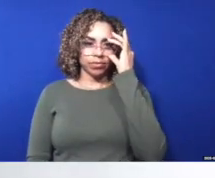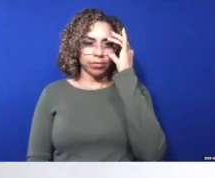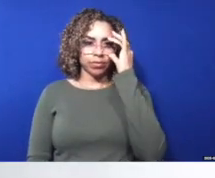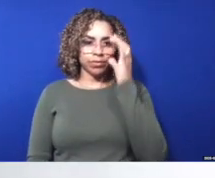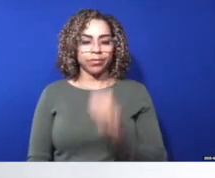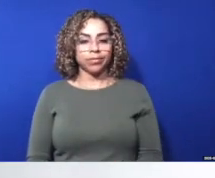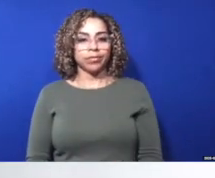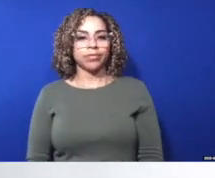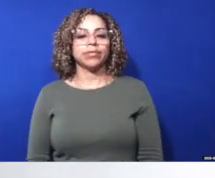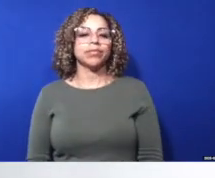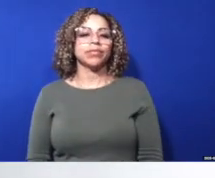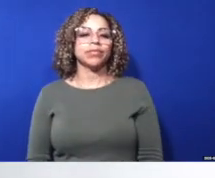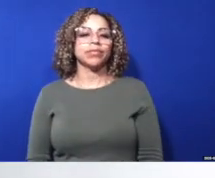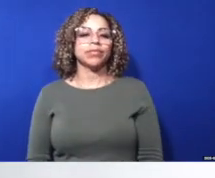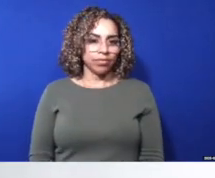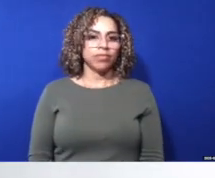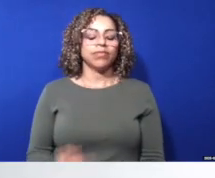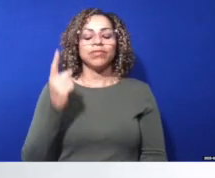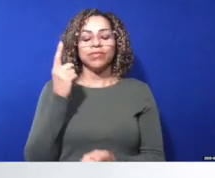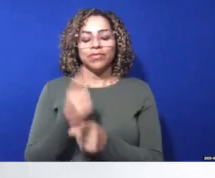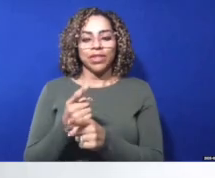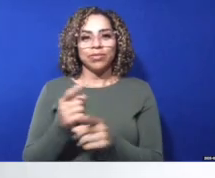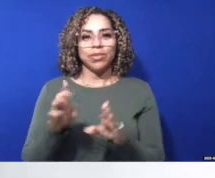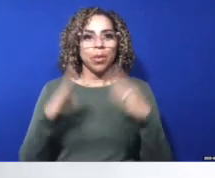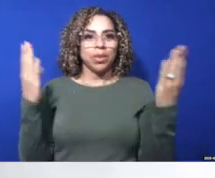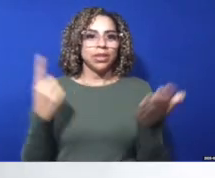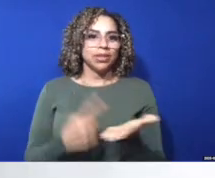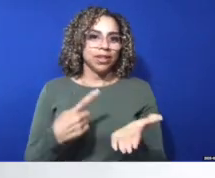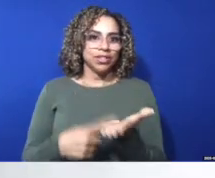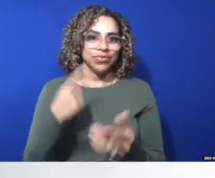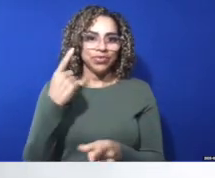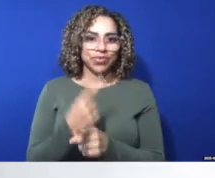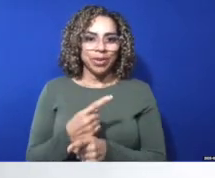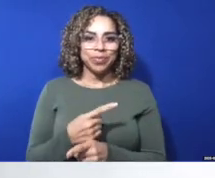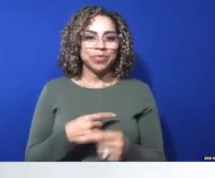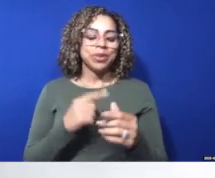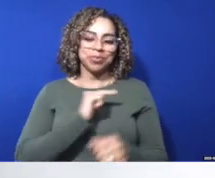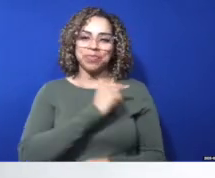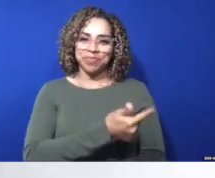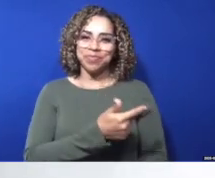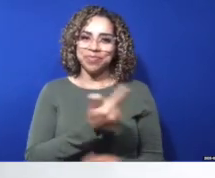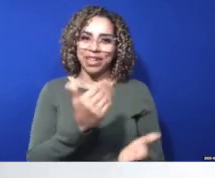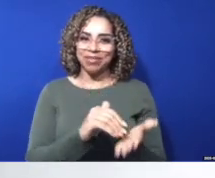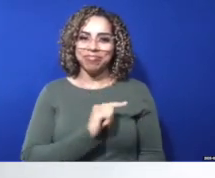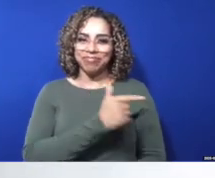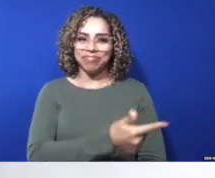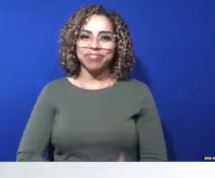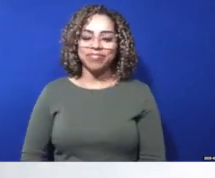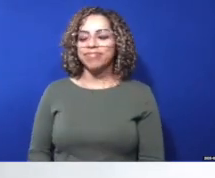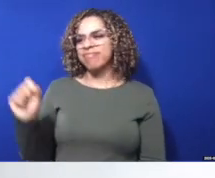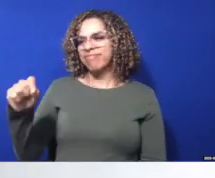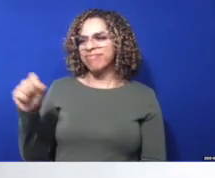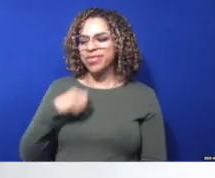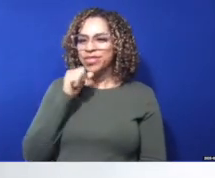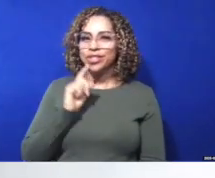Oh yes, I forgot we have this open discussion. Yes, so I guess Nicole, I'll hand it back to you. Yeah, I wasn't sure